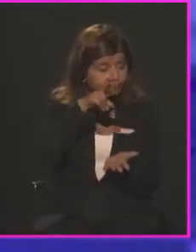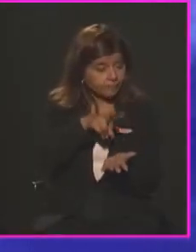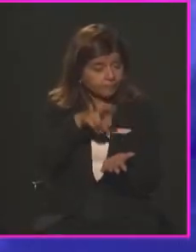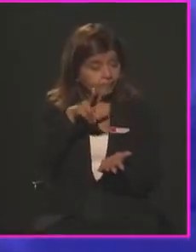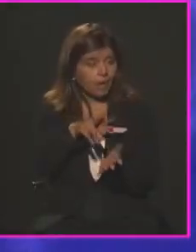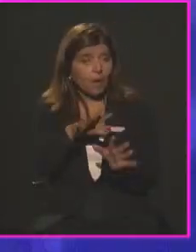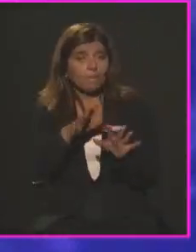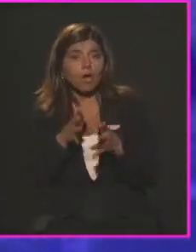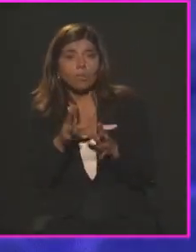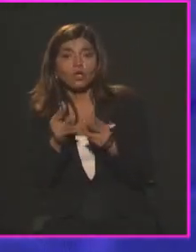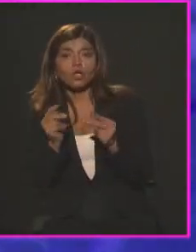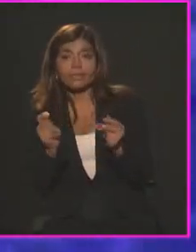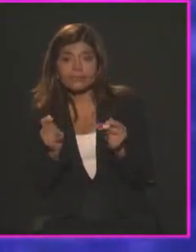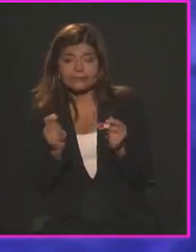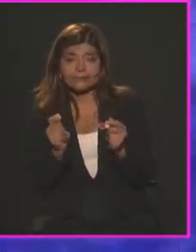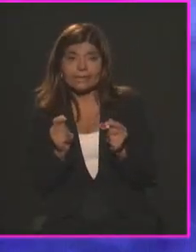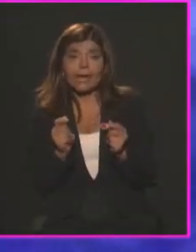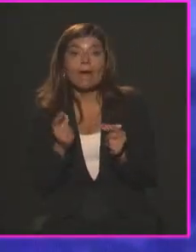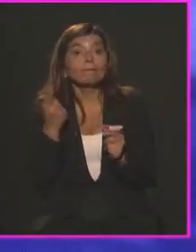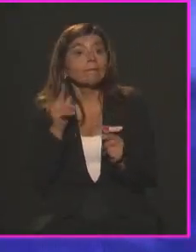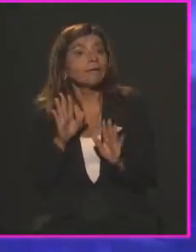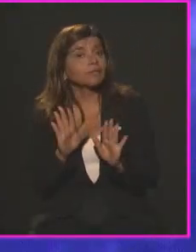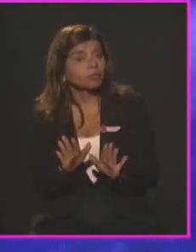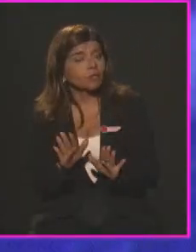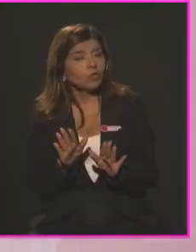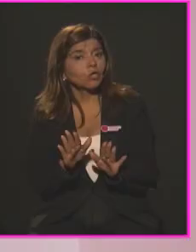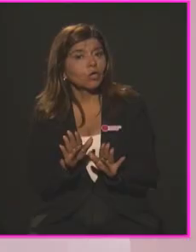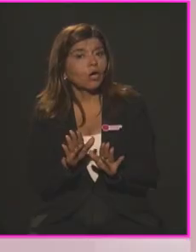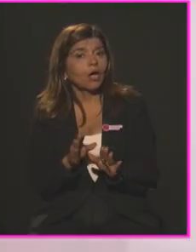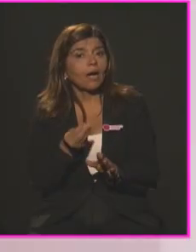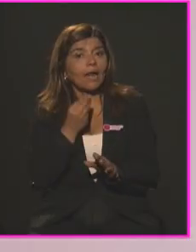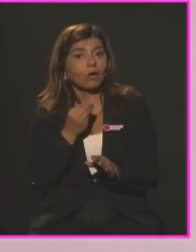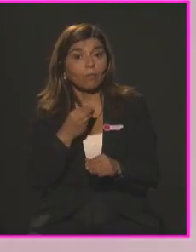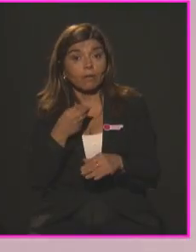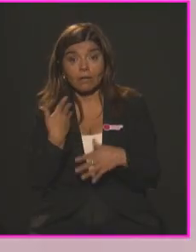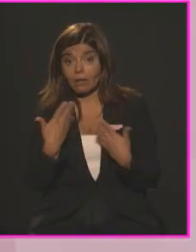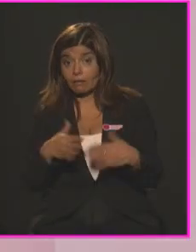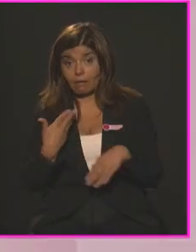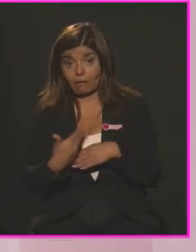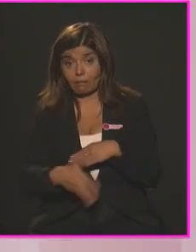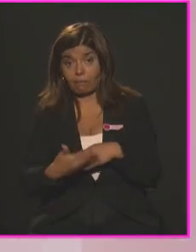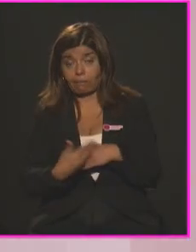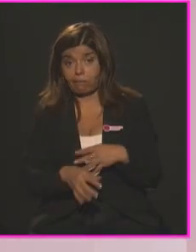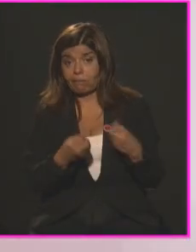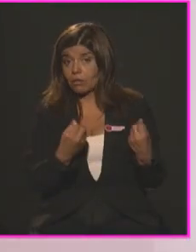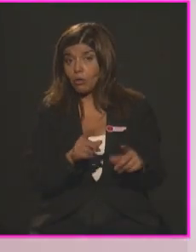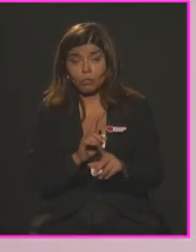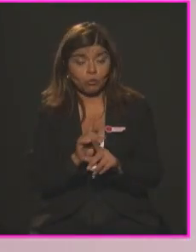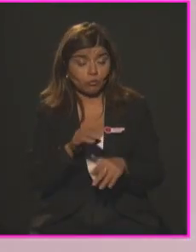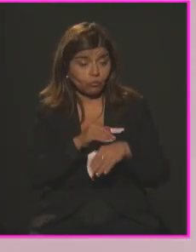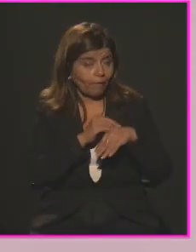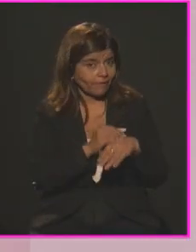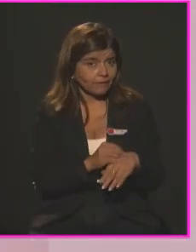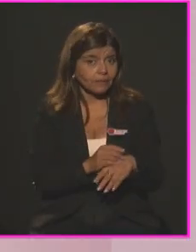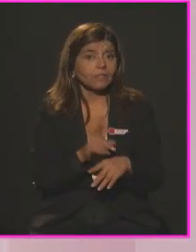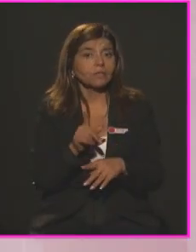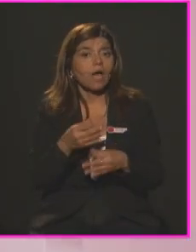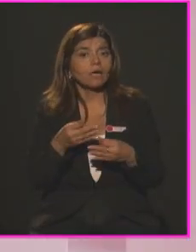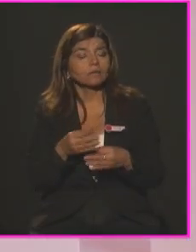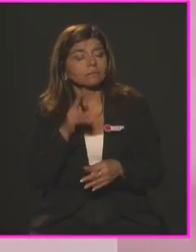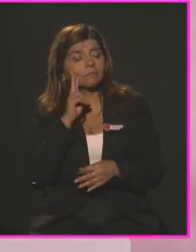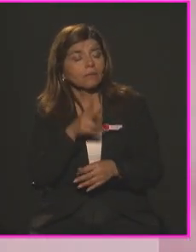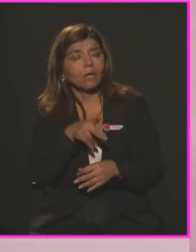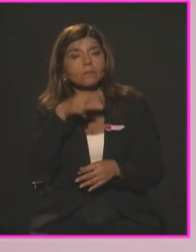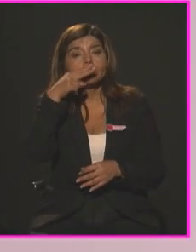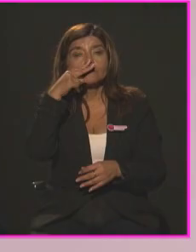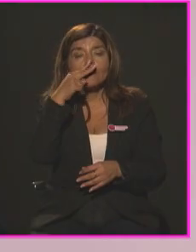not telling you that the food is bad after those dates. So make sure that you smell the food, taste it. If it's fine, it's